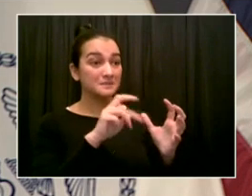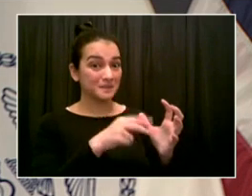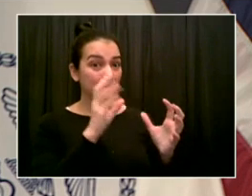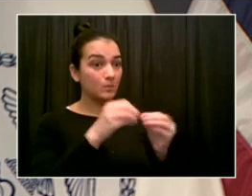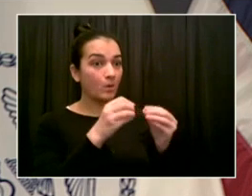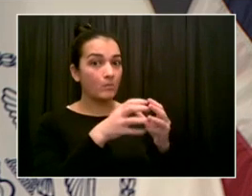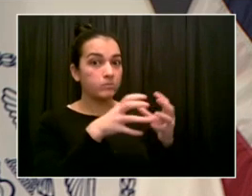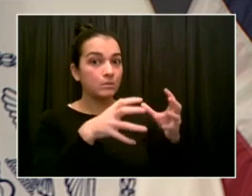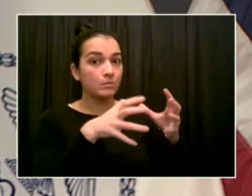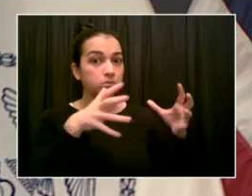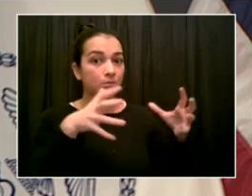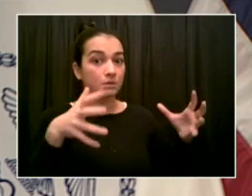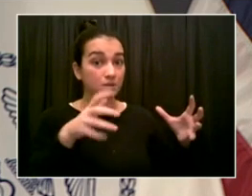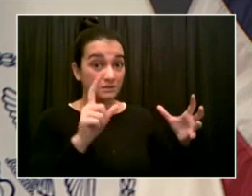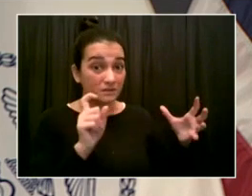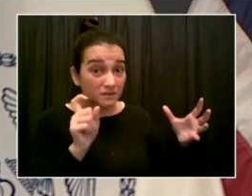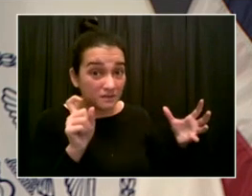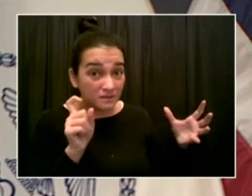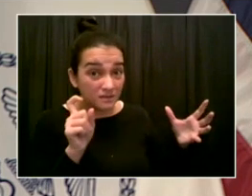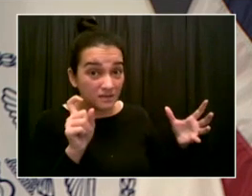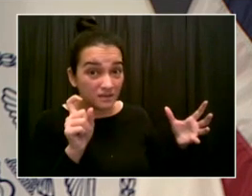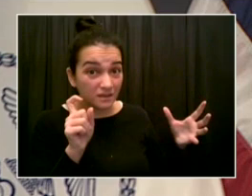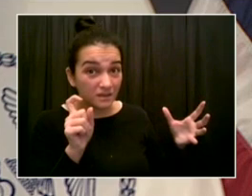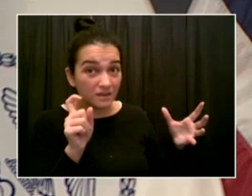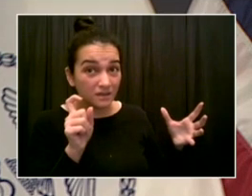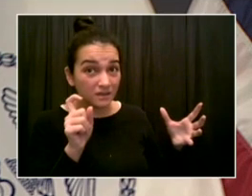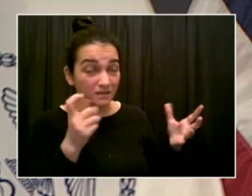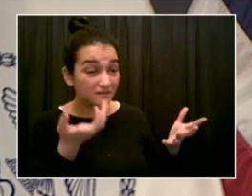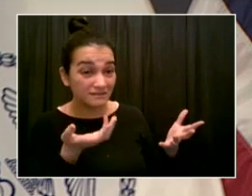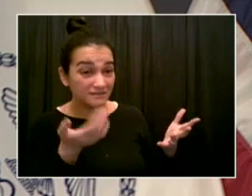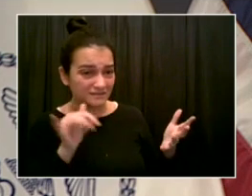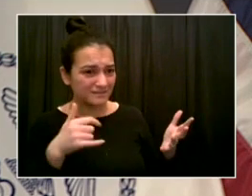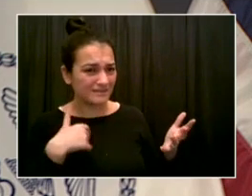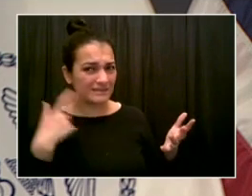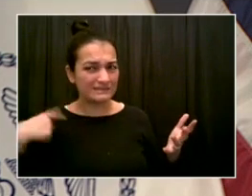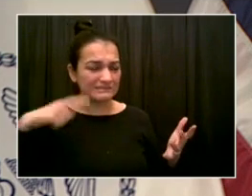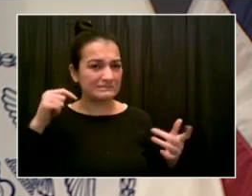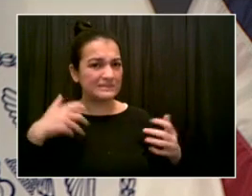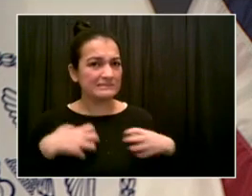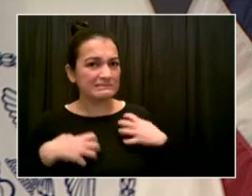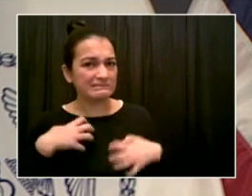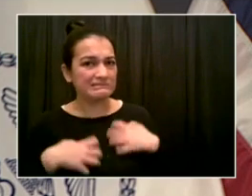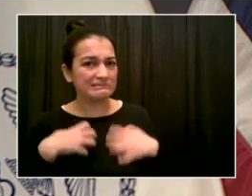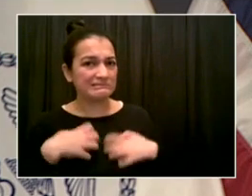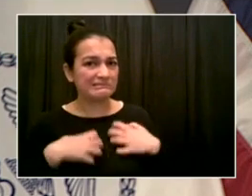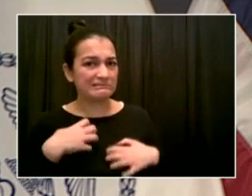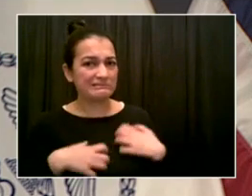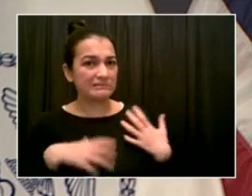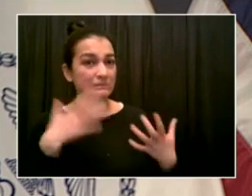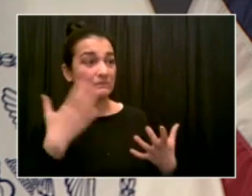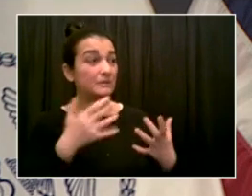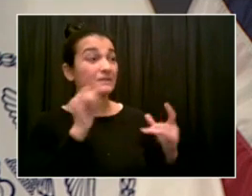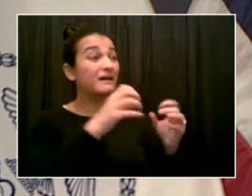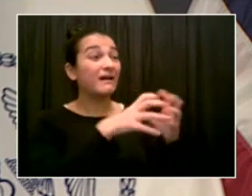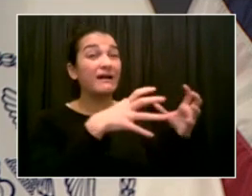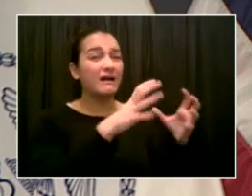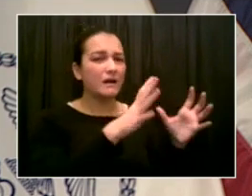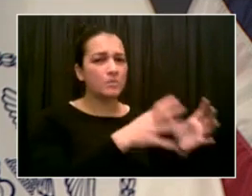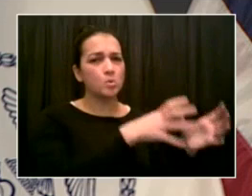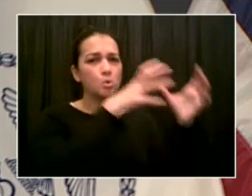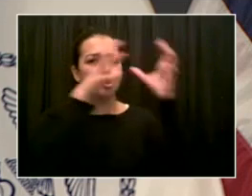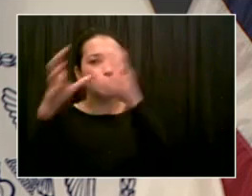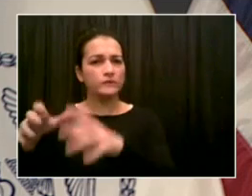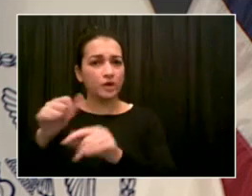entire space, as you just mentioned. Is there a better location for it? Well, it's a place that can be acted